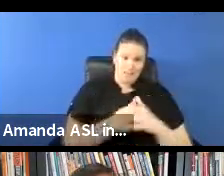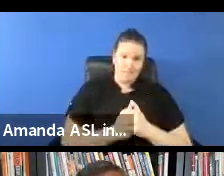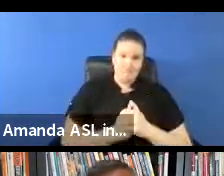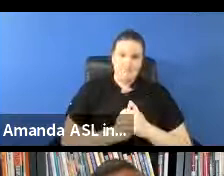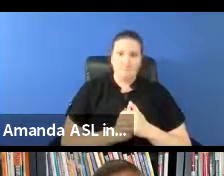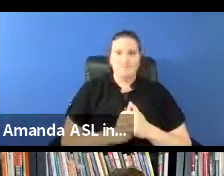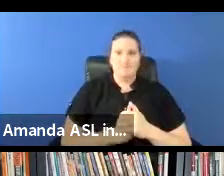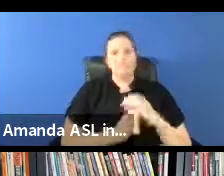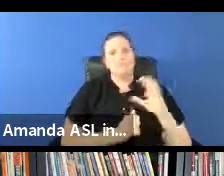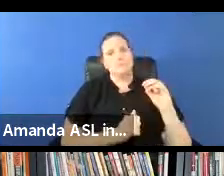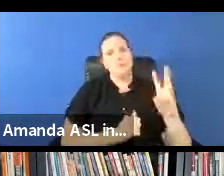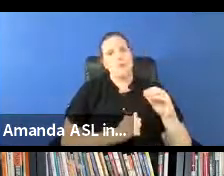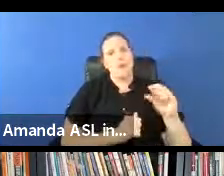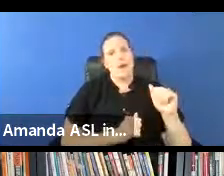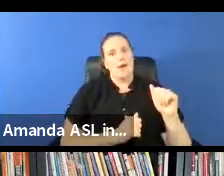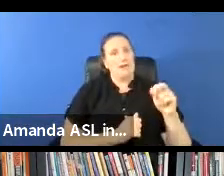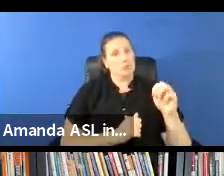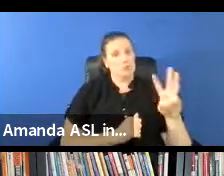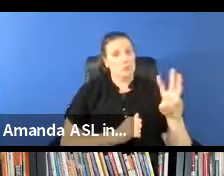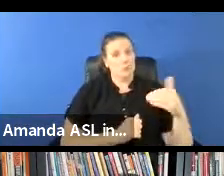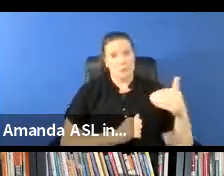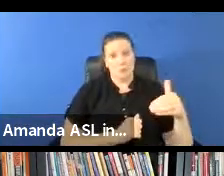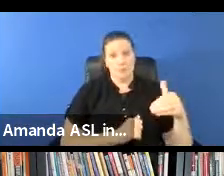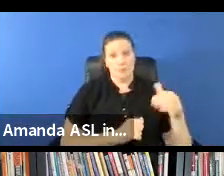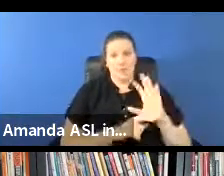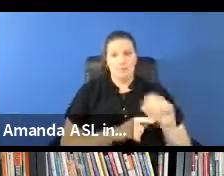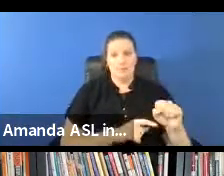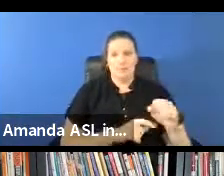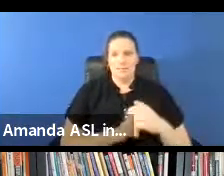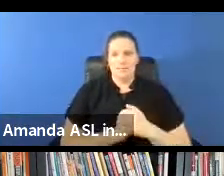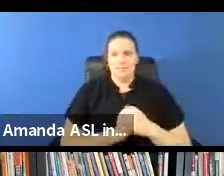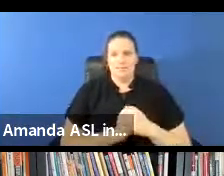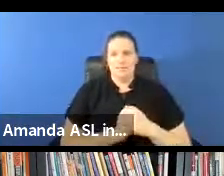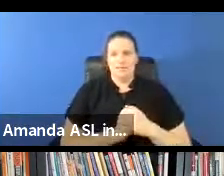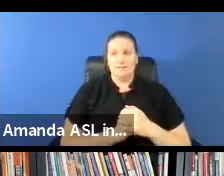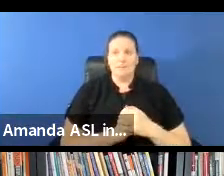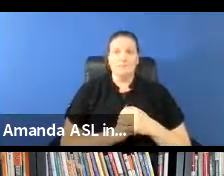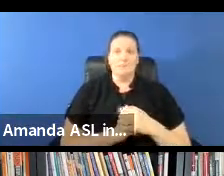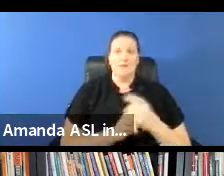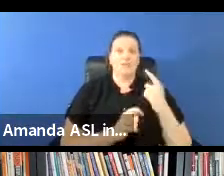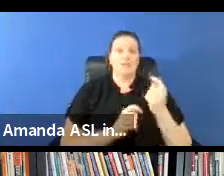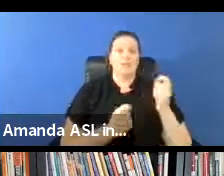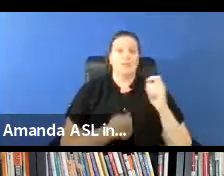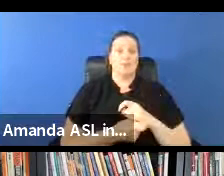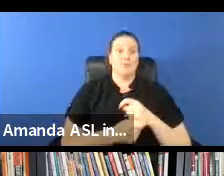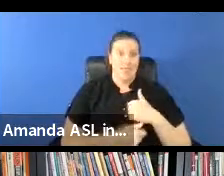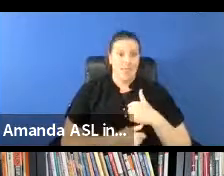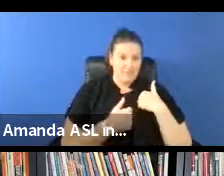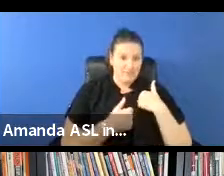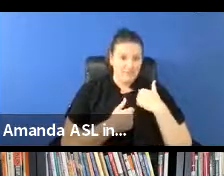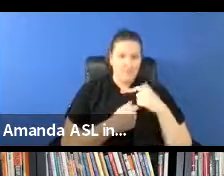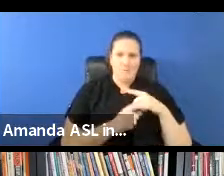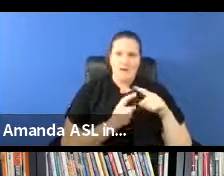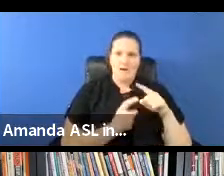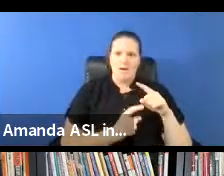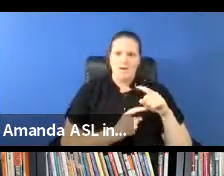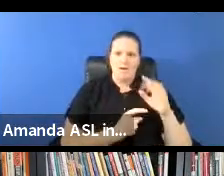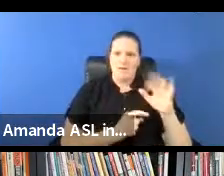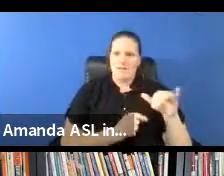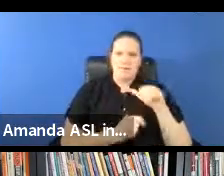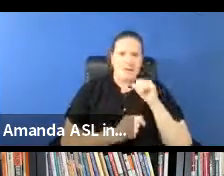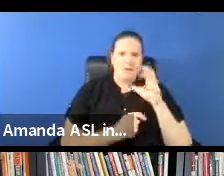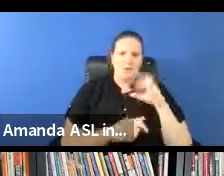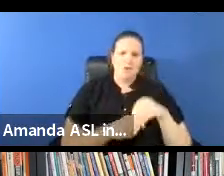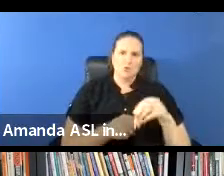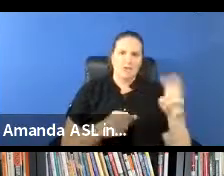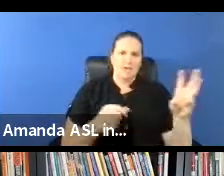Wow, Andrew, that's awesome. I can talk about how it's changing my life, but I don't really think that's a exclusive